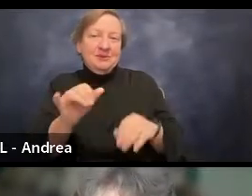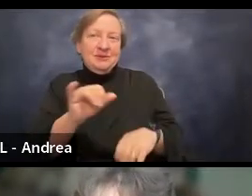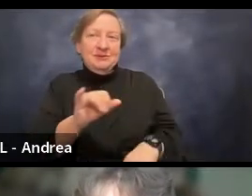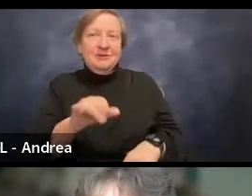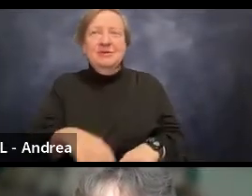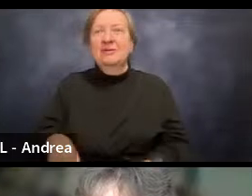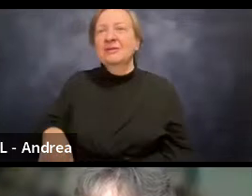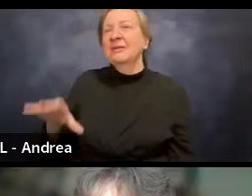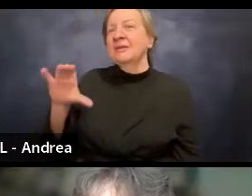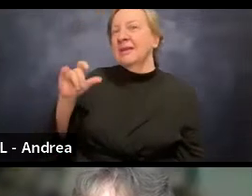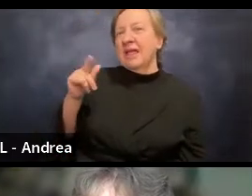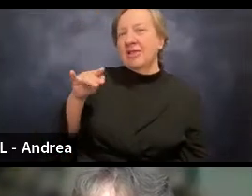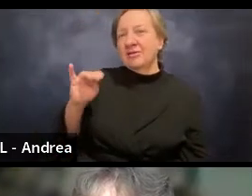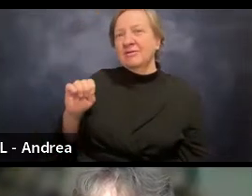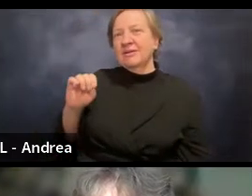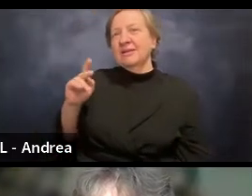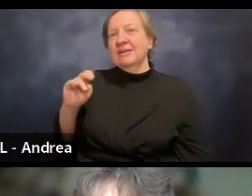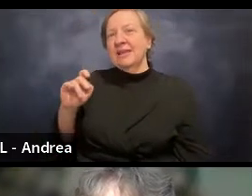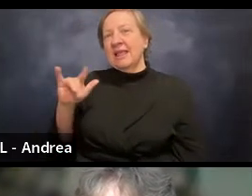Kelly with City of Vancouver.